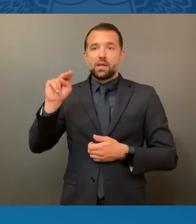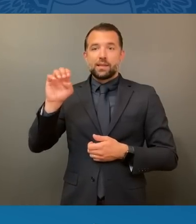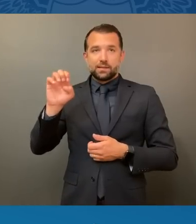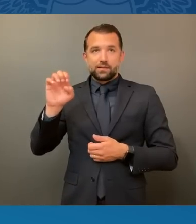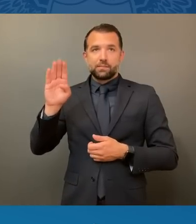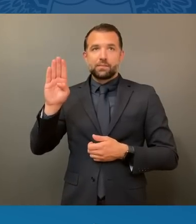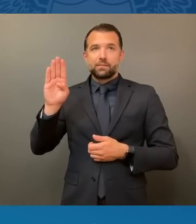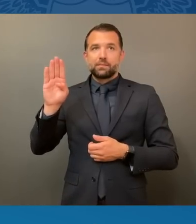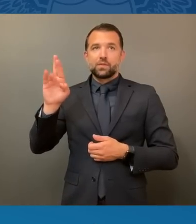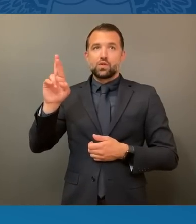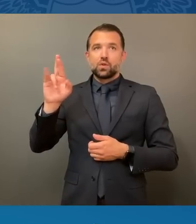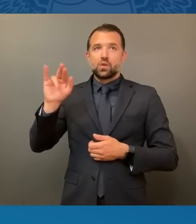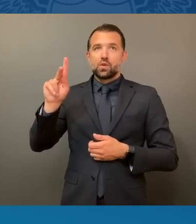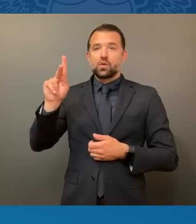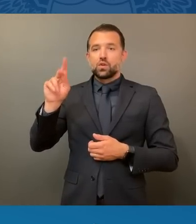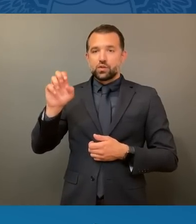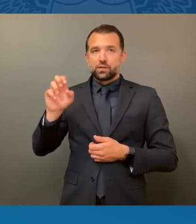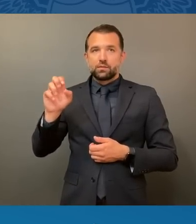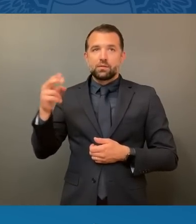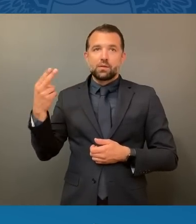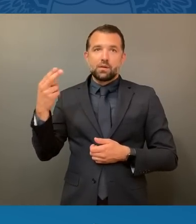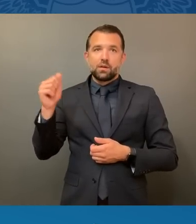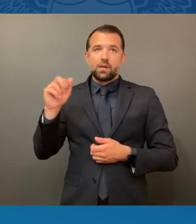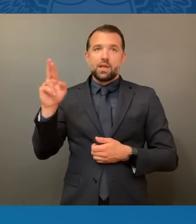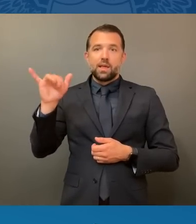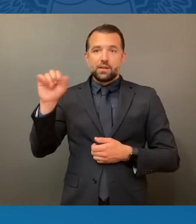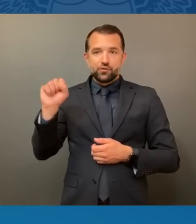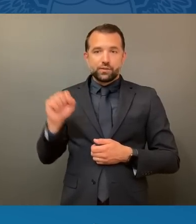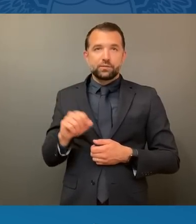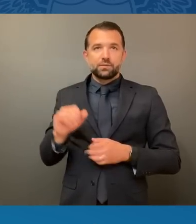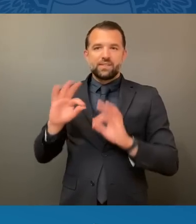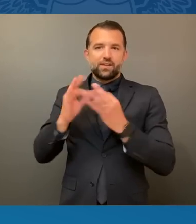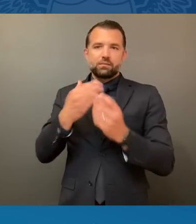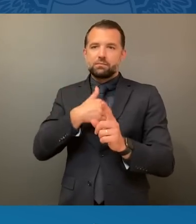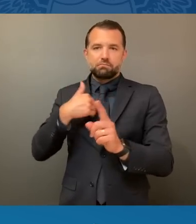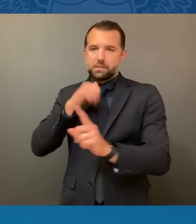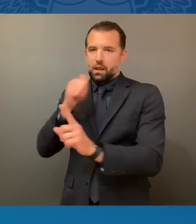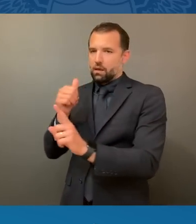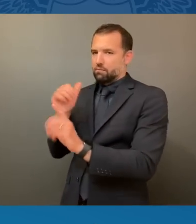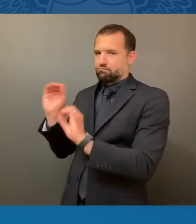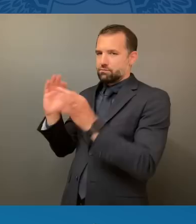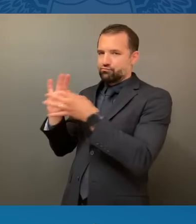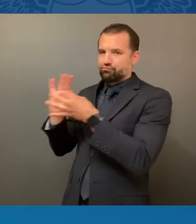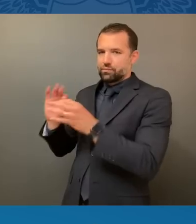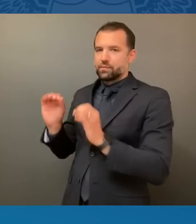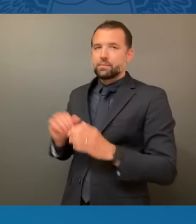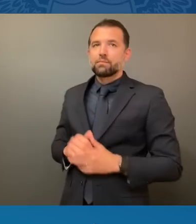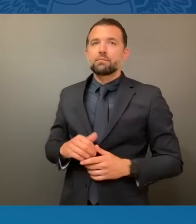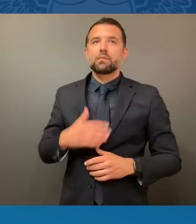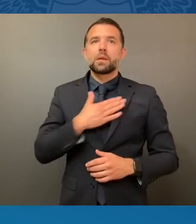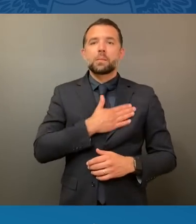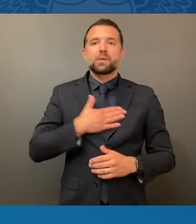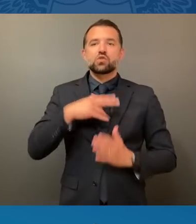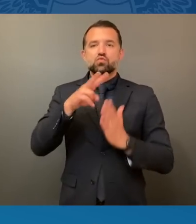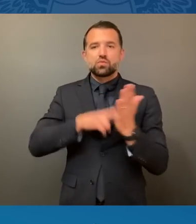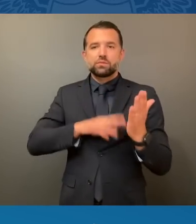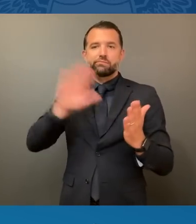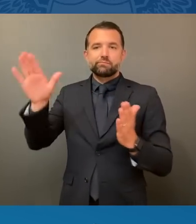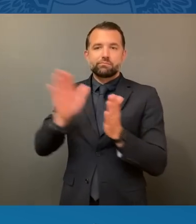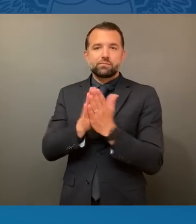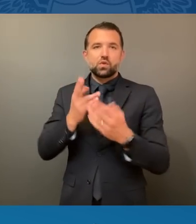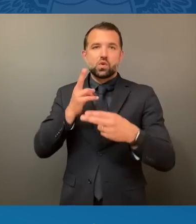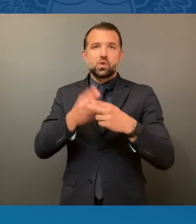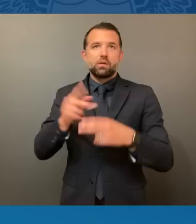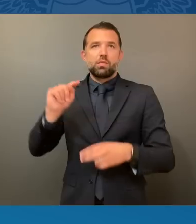Burke Harris. I encourage anyone who is interested in this topic to read her book, The Deepest Well. A Black woman